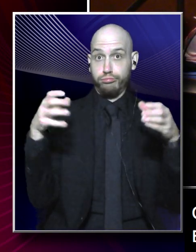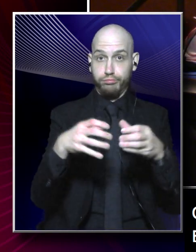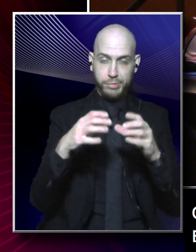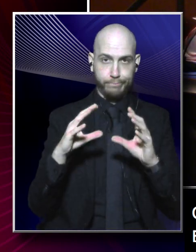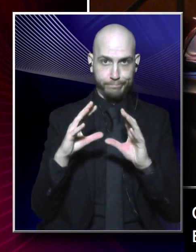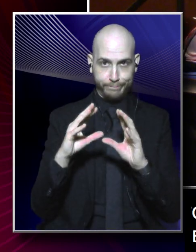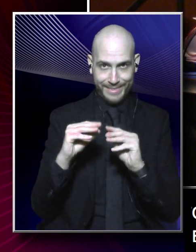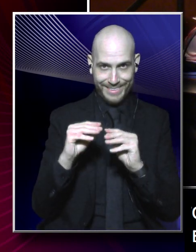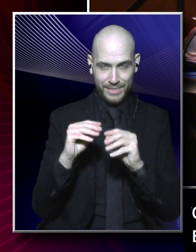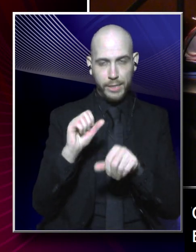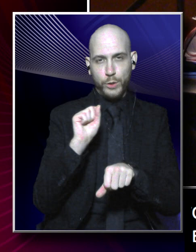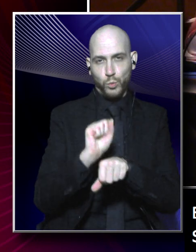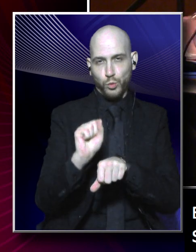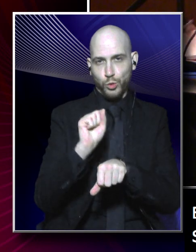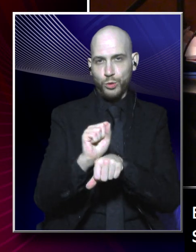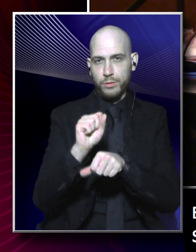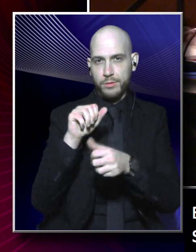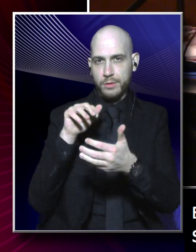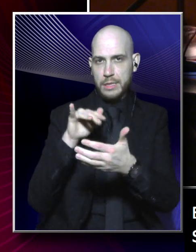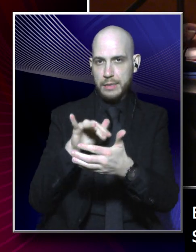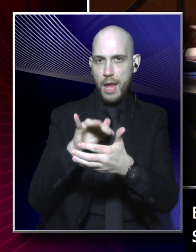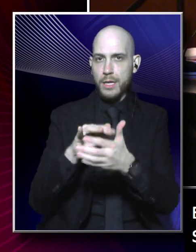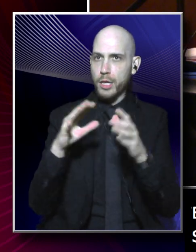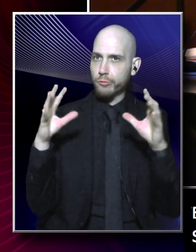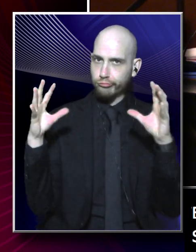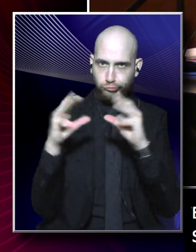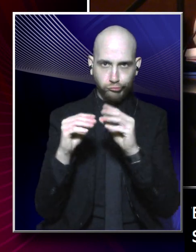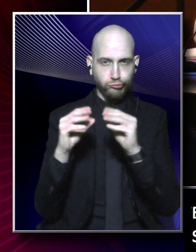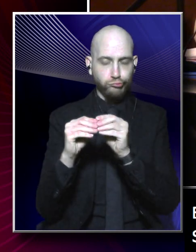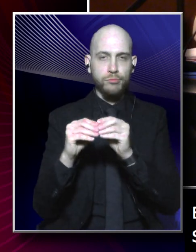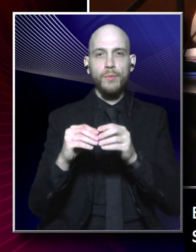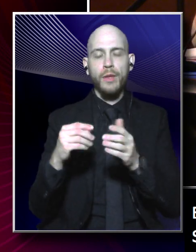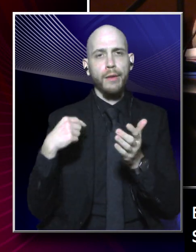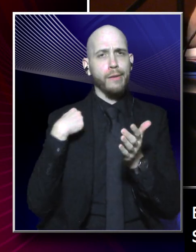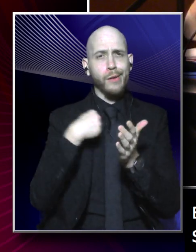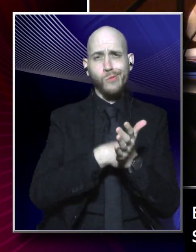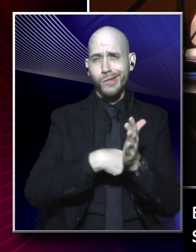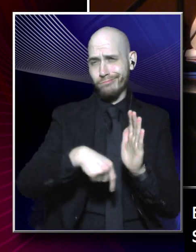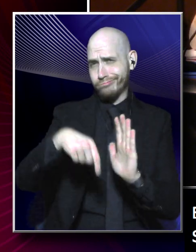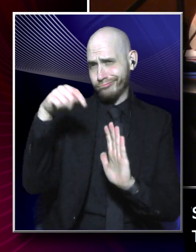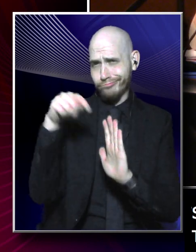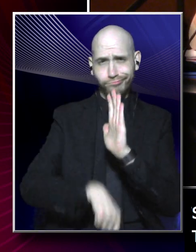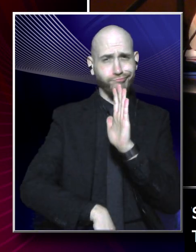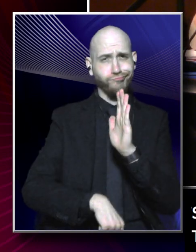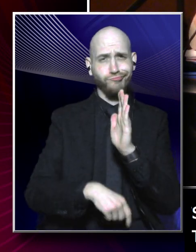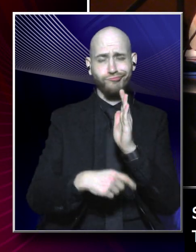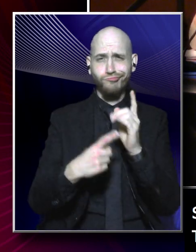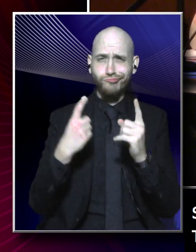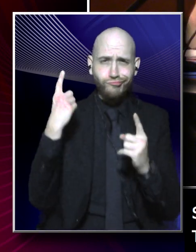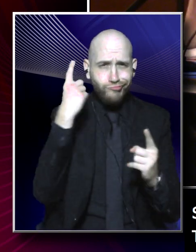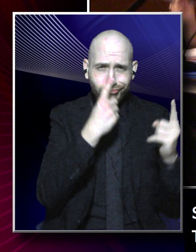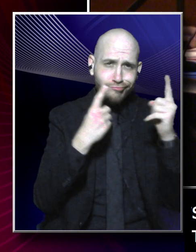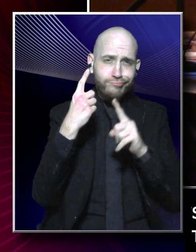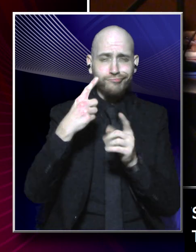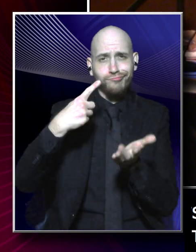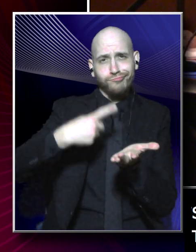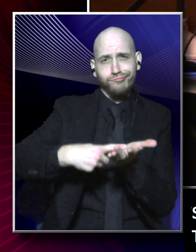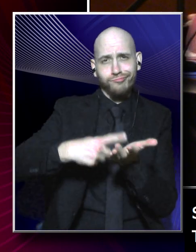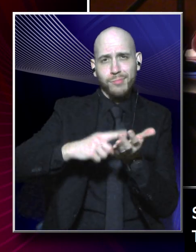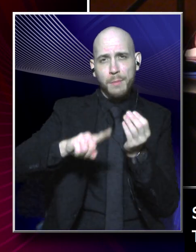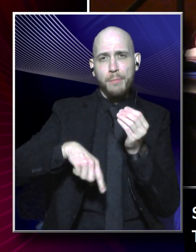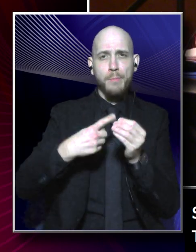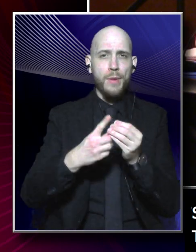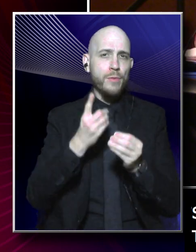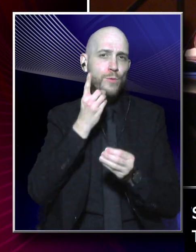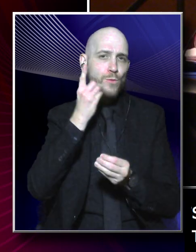of time having a very in-depth, thoughtful discussion about the dorm program on the